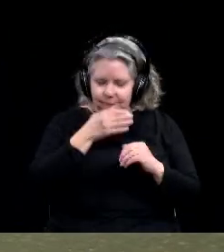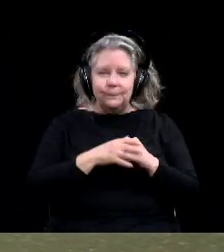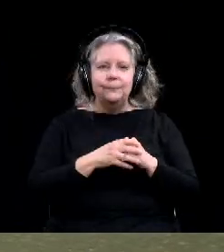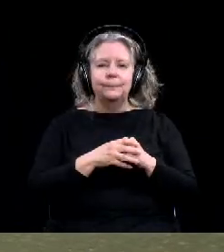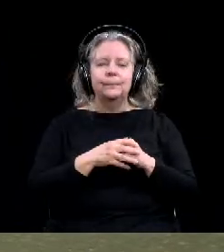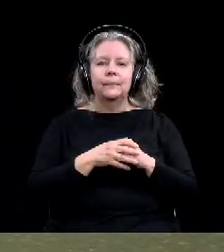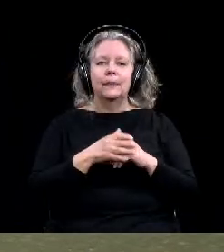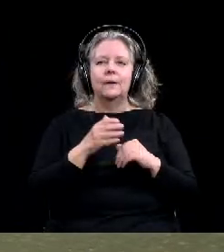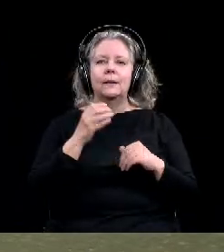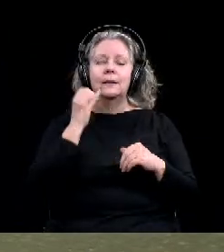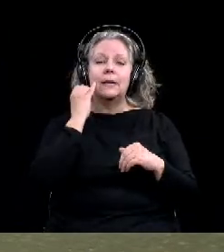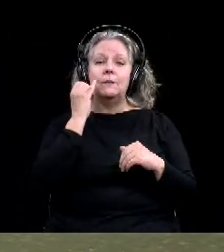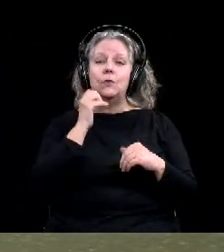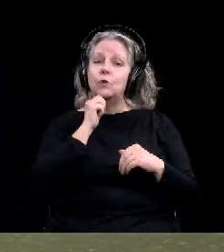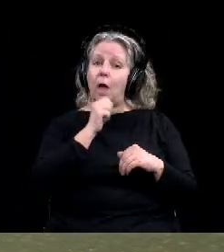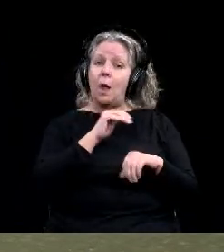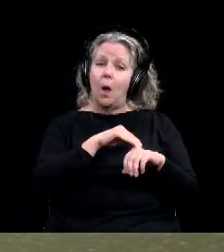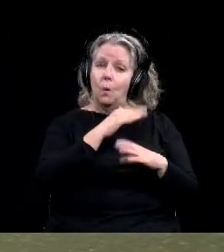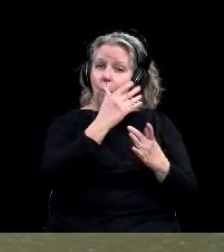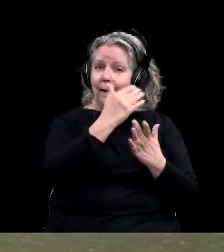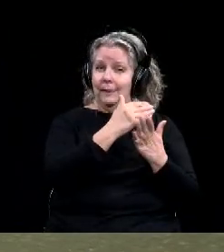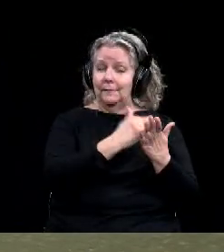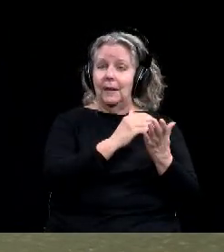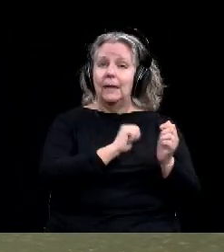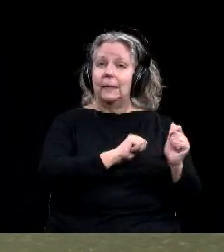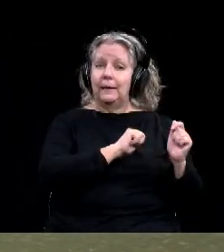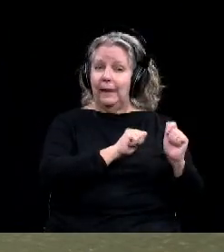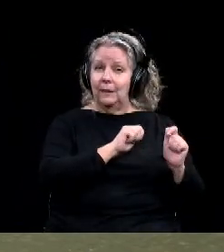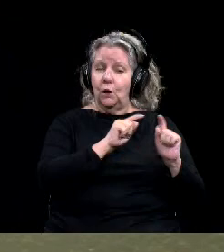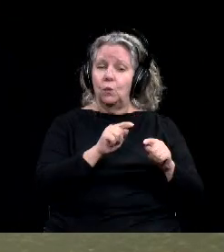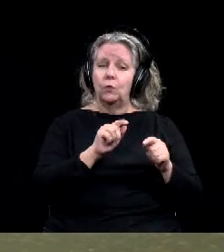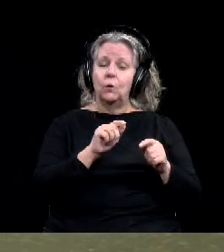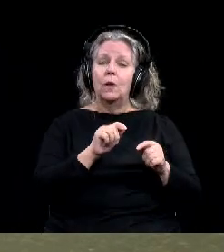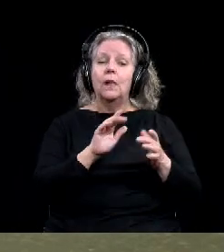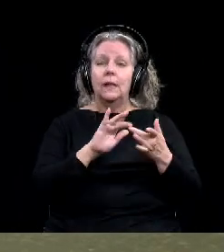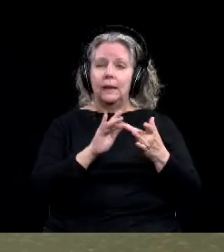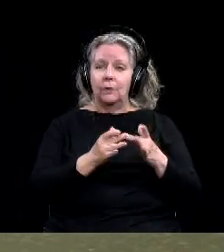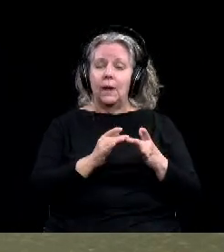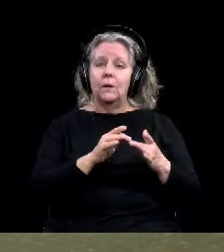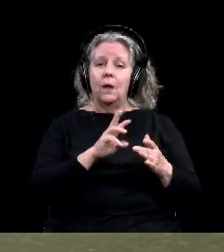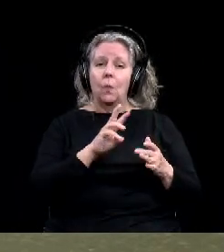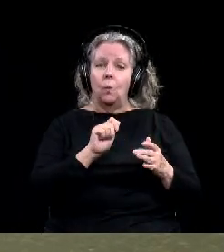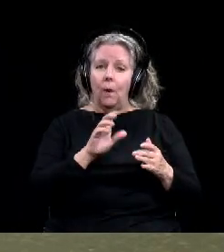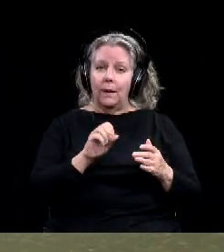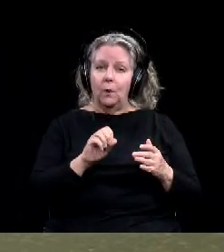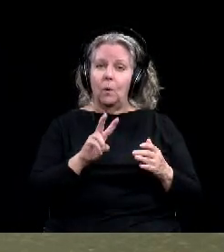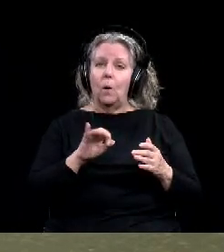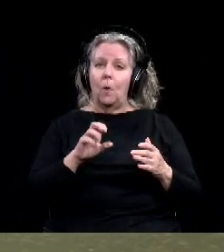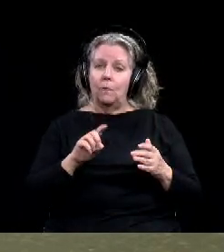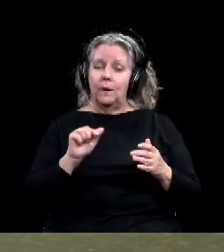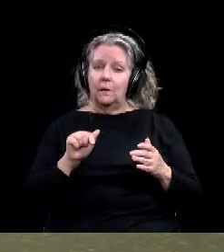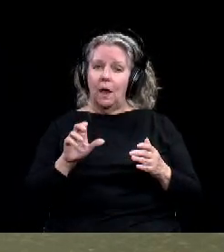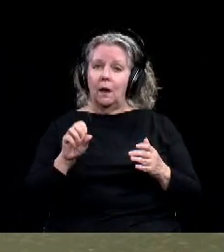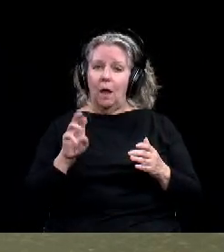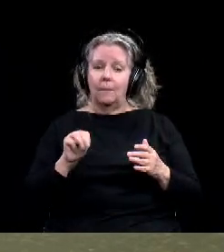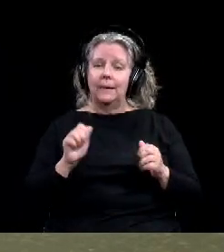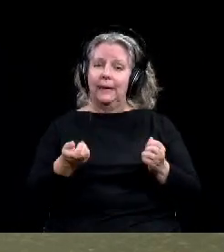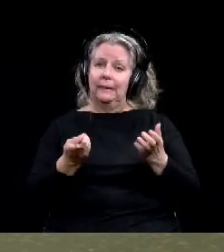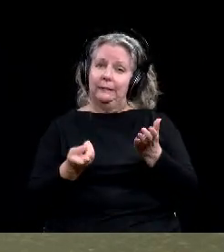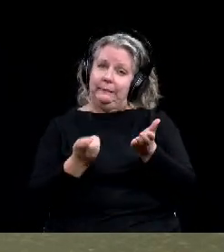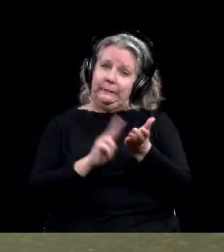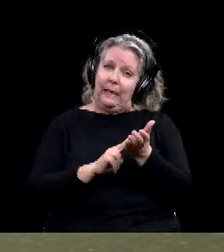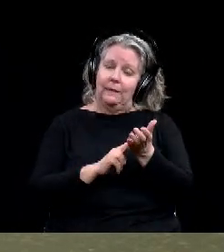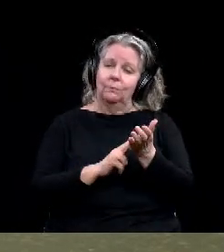circle that says sign up for the wait list. And those are some of the critical things that we want to help you understand too. So we hope you appreciate the